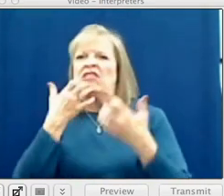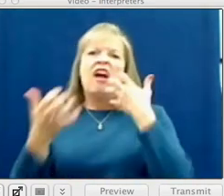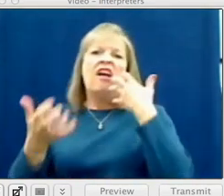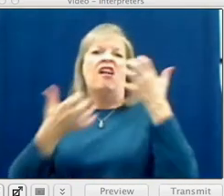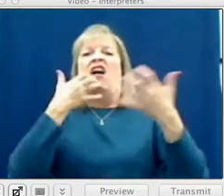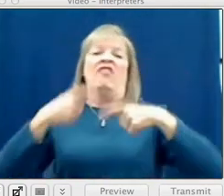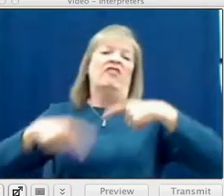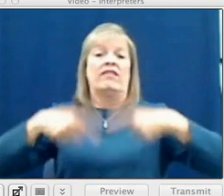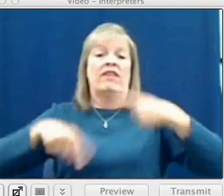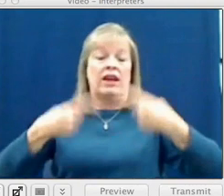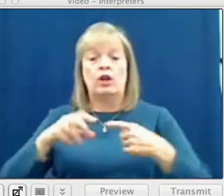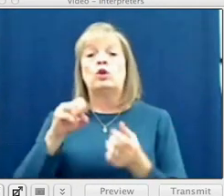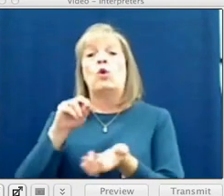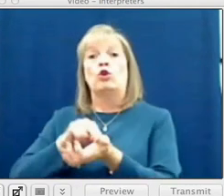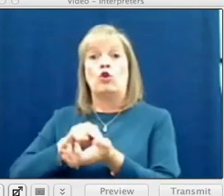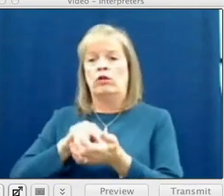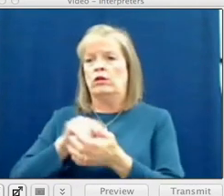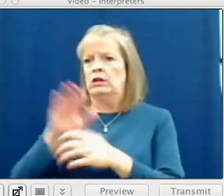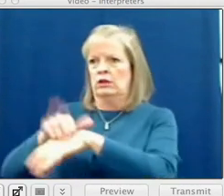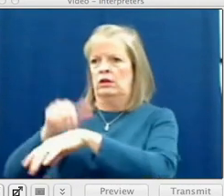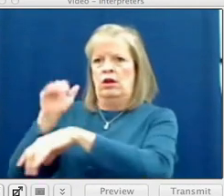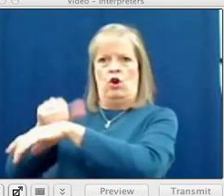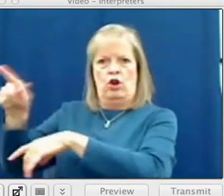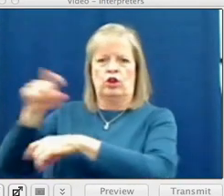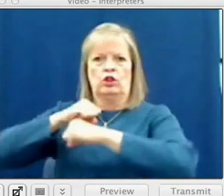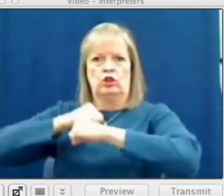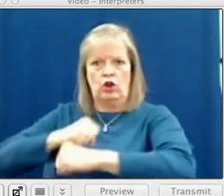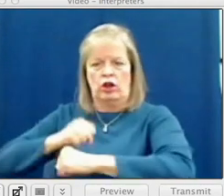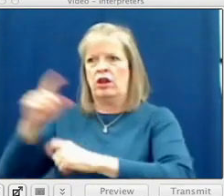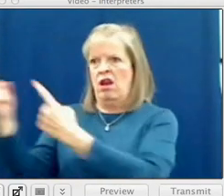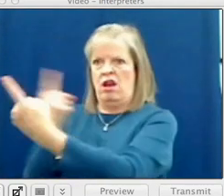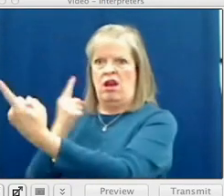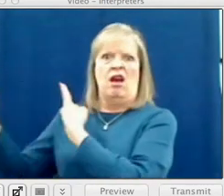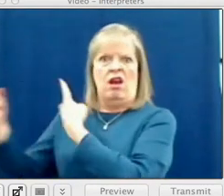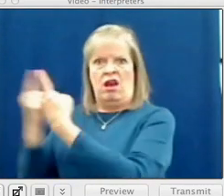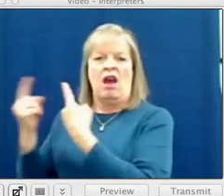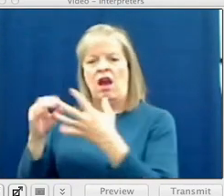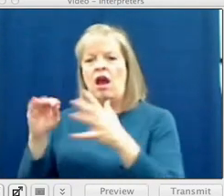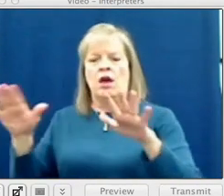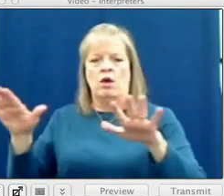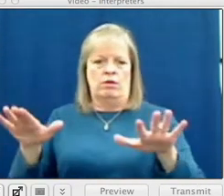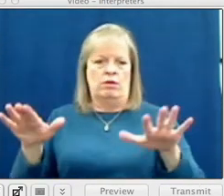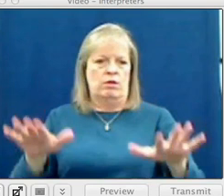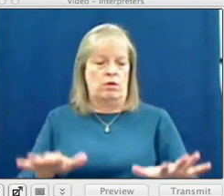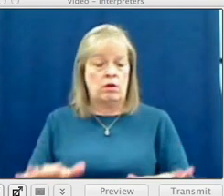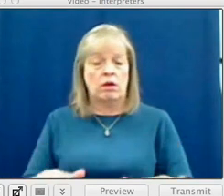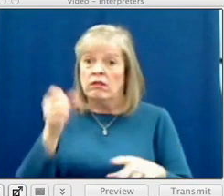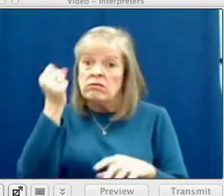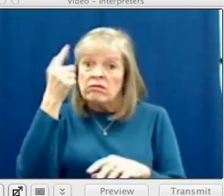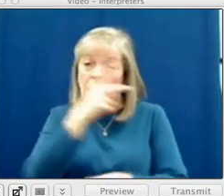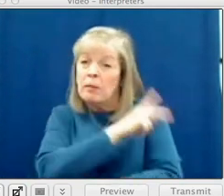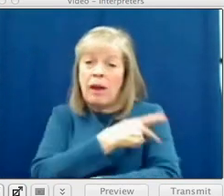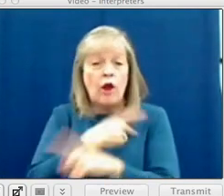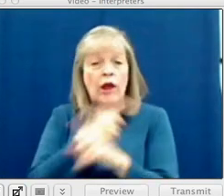security guards and everybody calmed down. The whole family started arguing. The patient could hear all of this